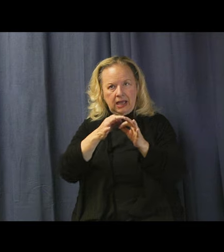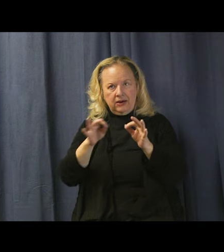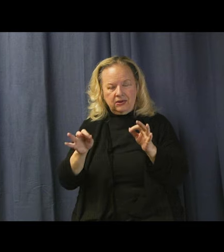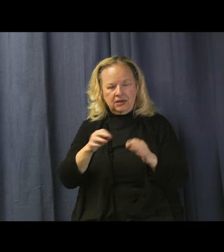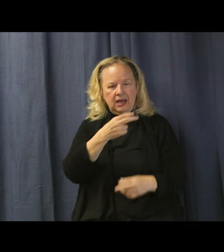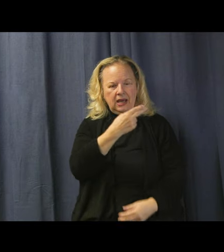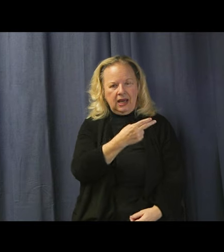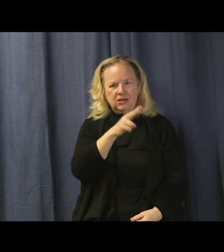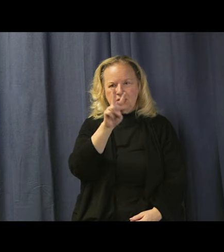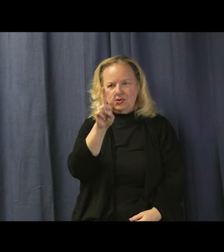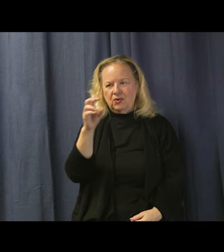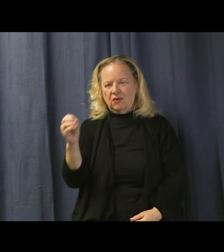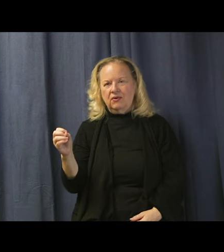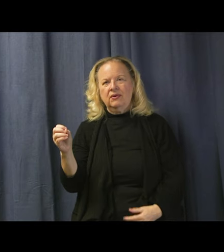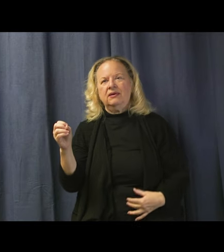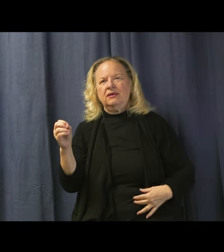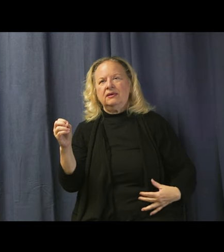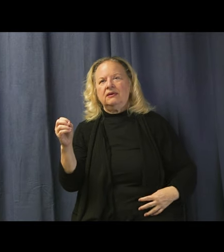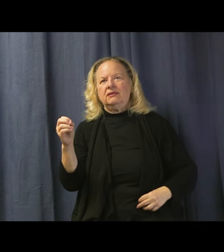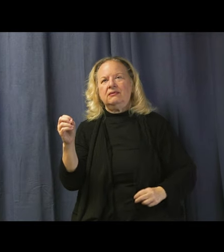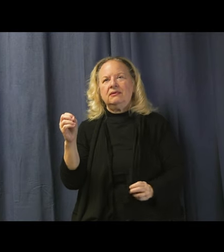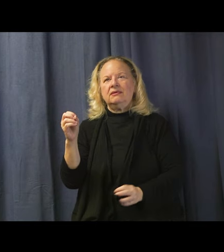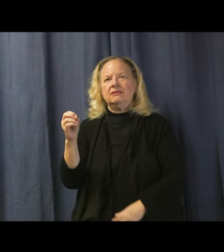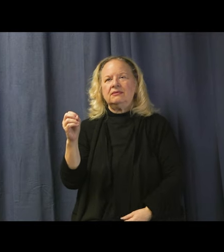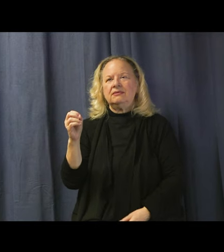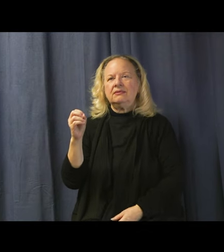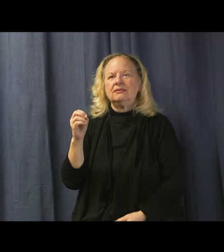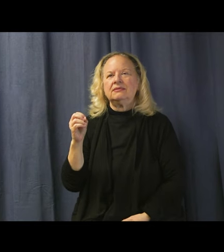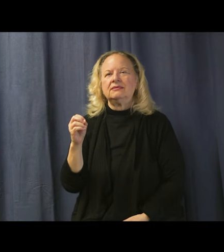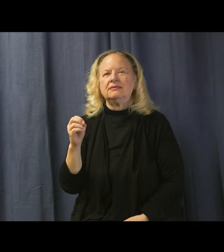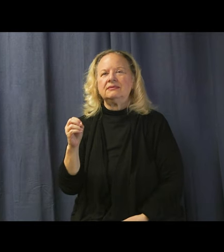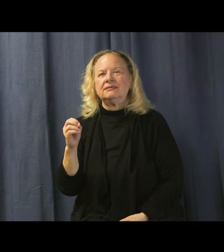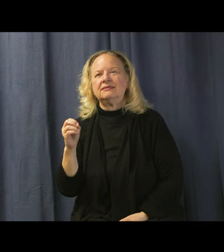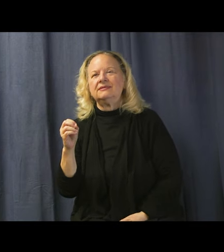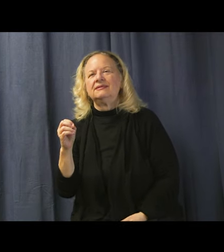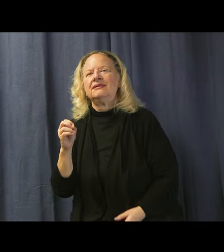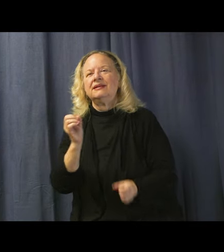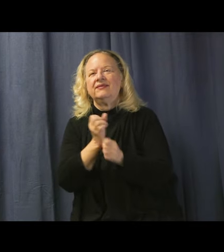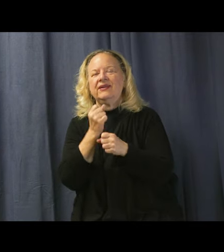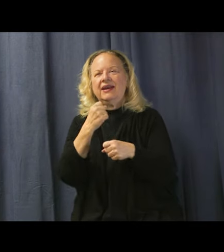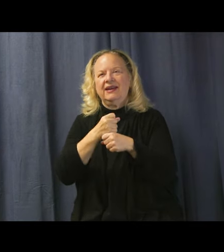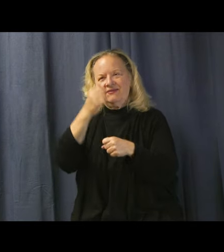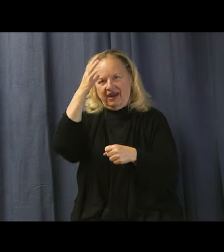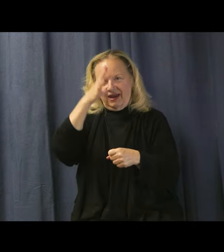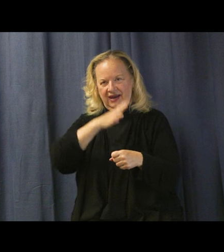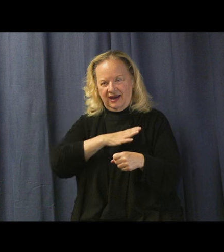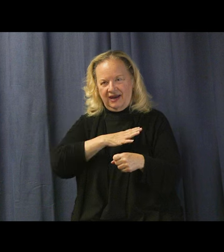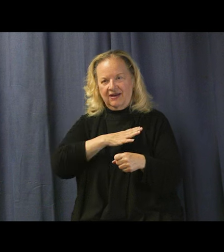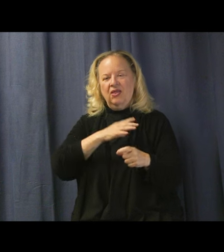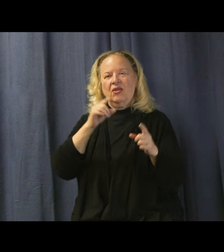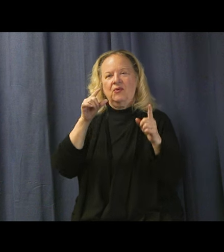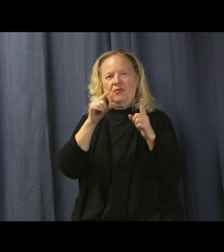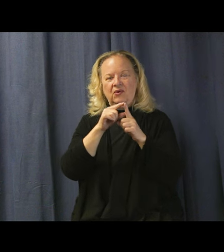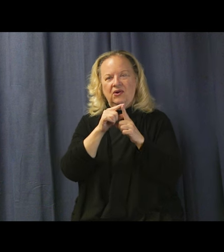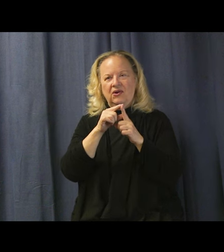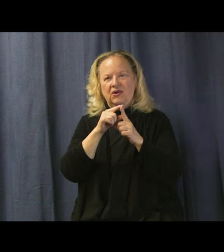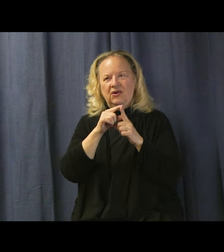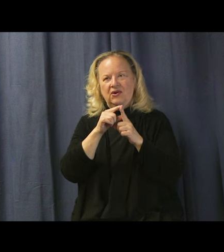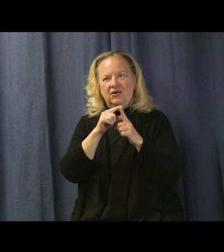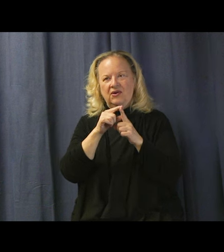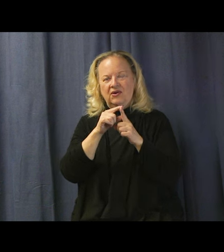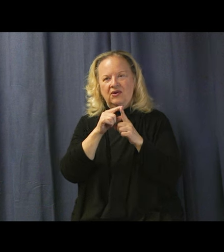H2O. All right. Here we see he's creating man. The word